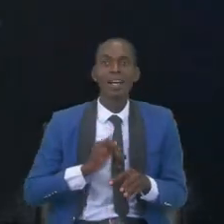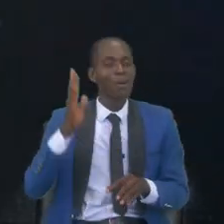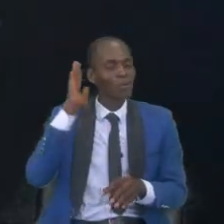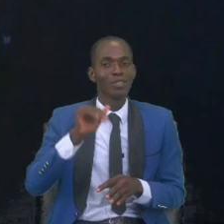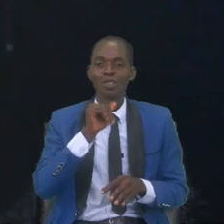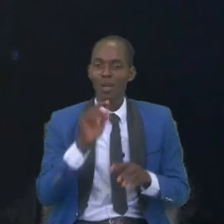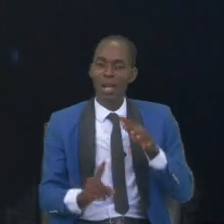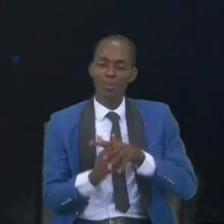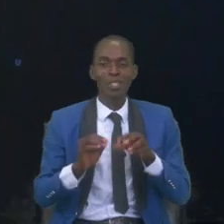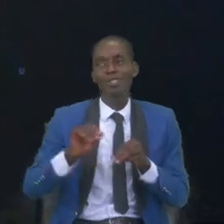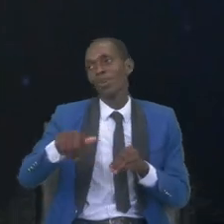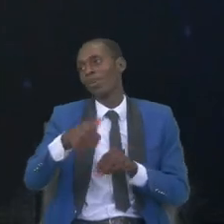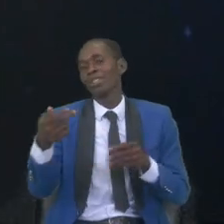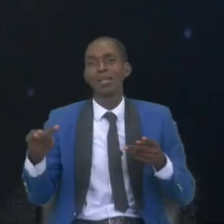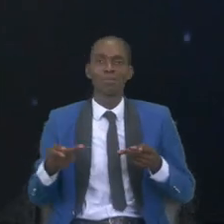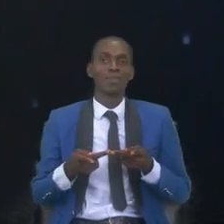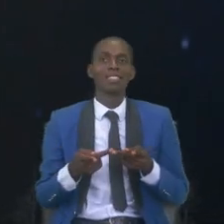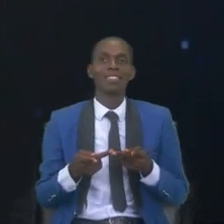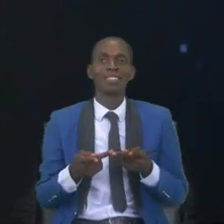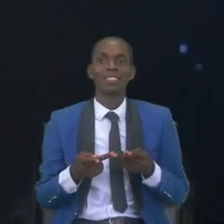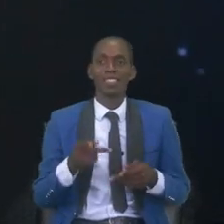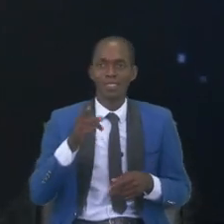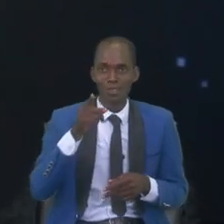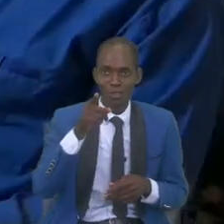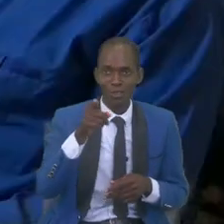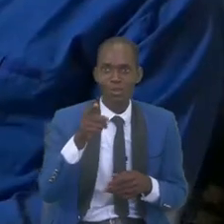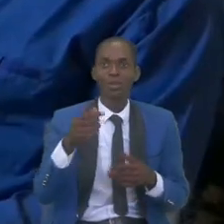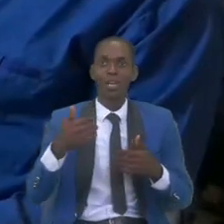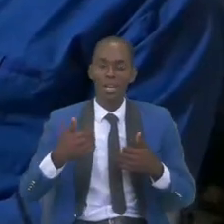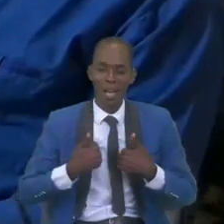I have to swim. You have to swim.